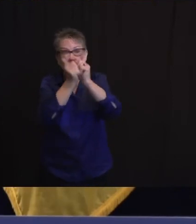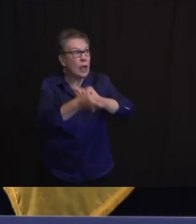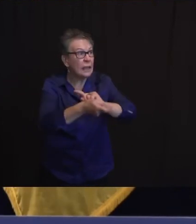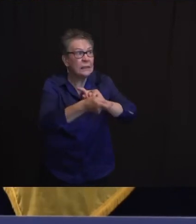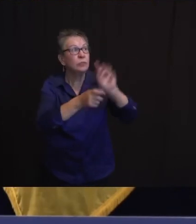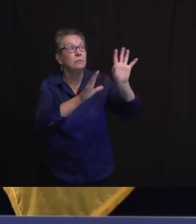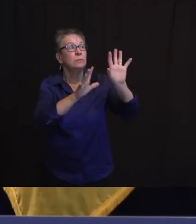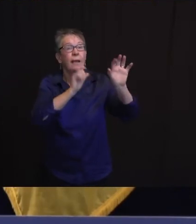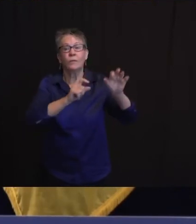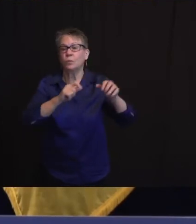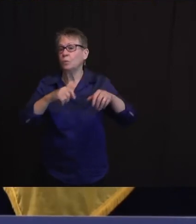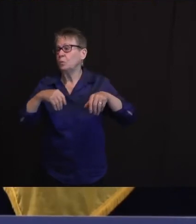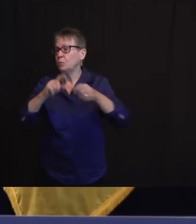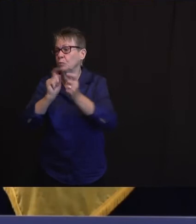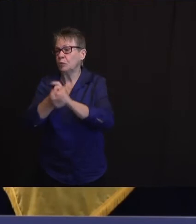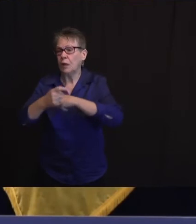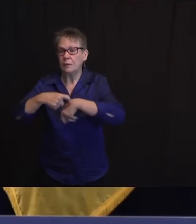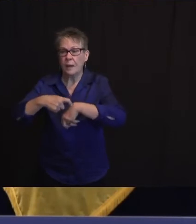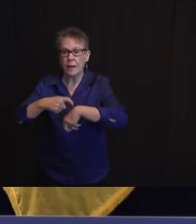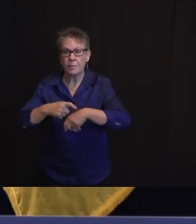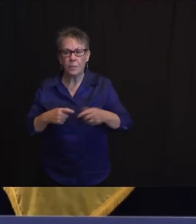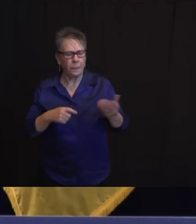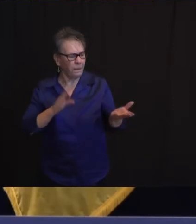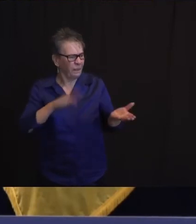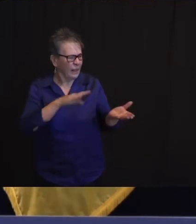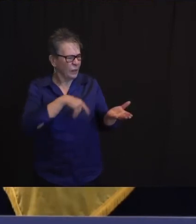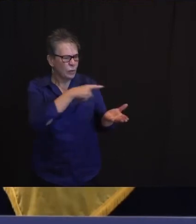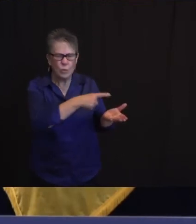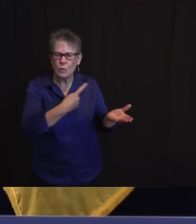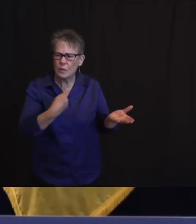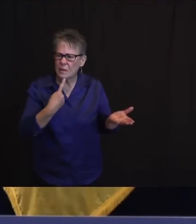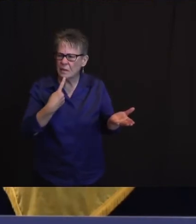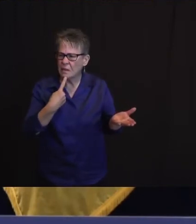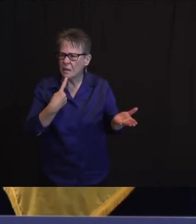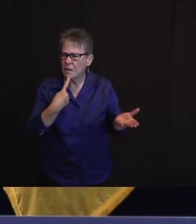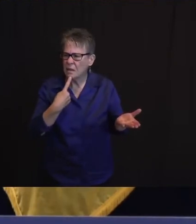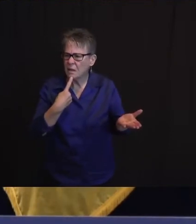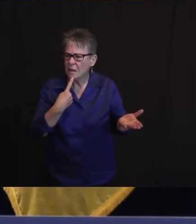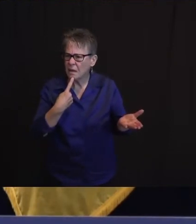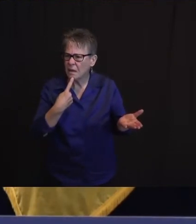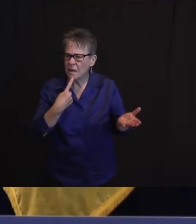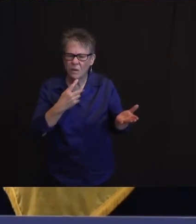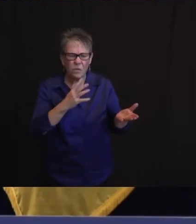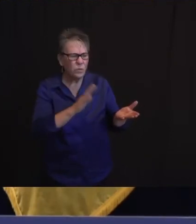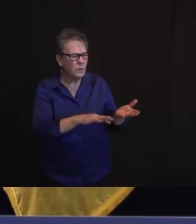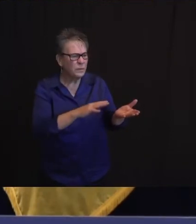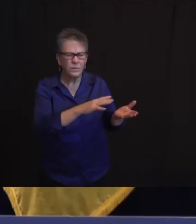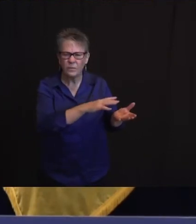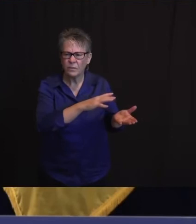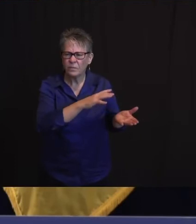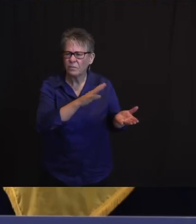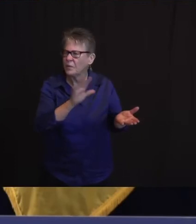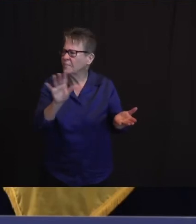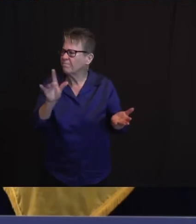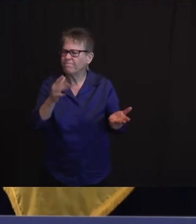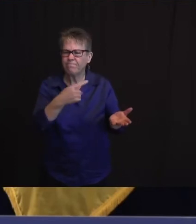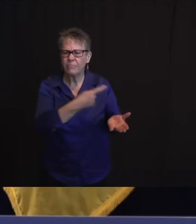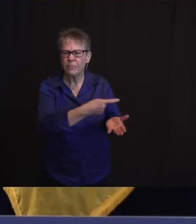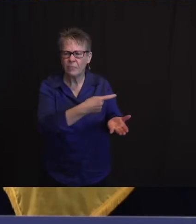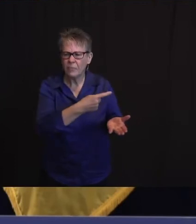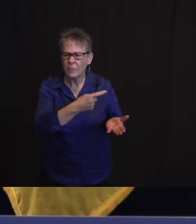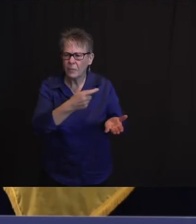Judy, you mentioned this, and maybe as we close, even through our masks, we've had a remarkable